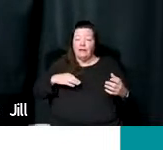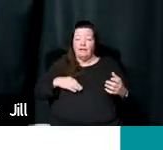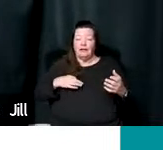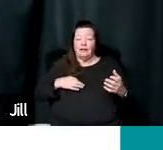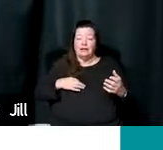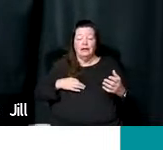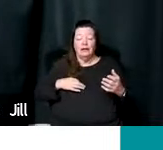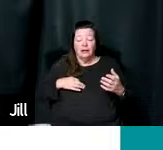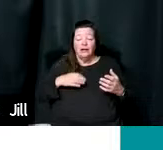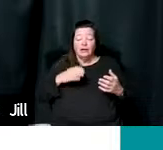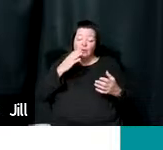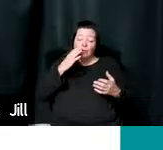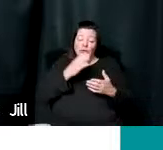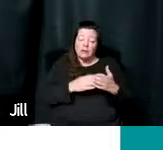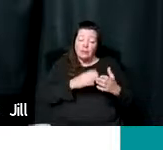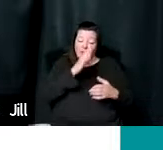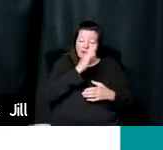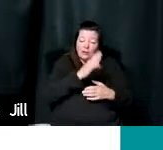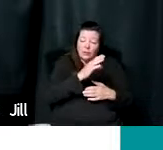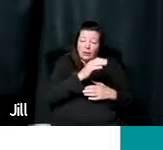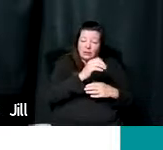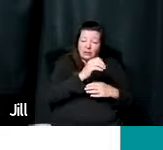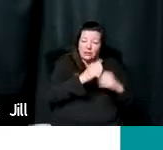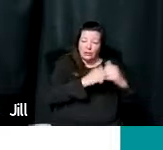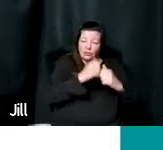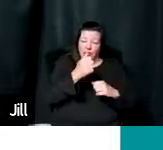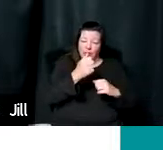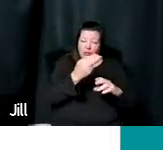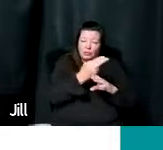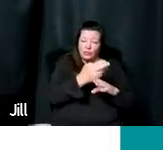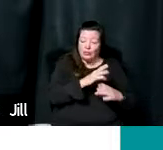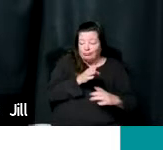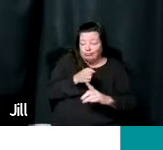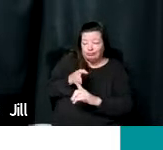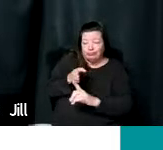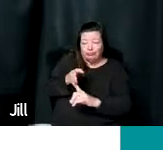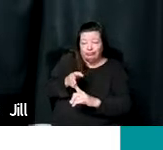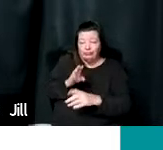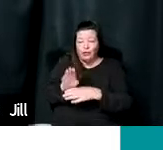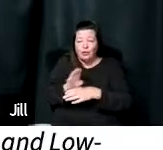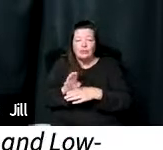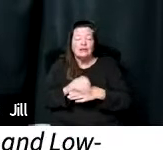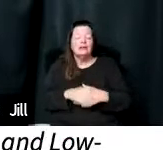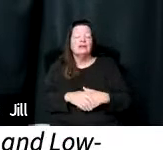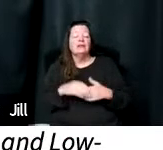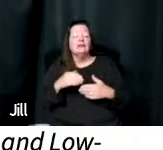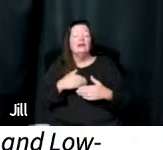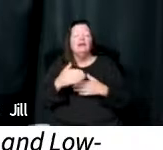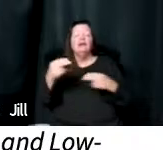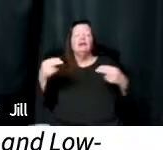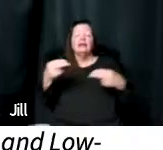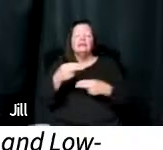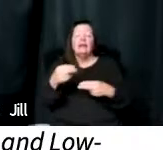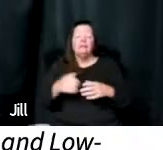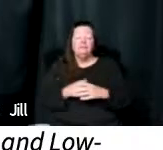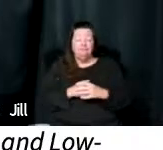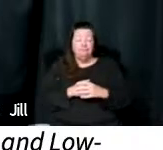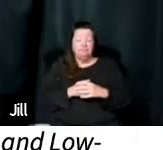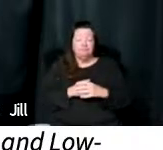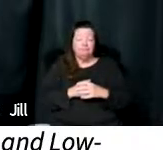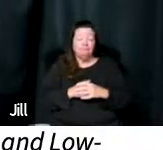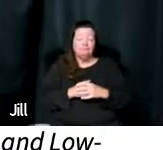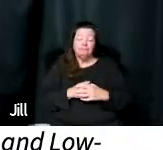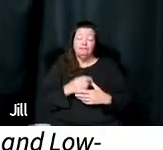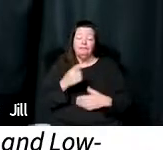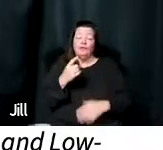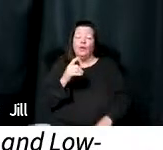to some of those direct construction users using those businesses. Next slide. One